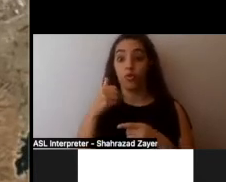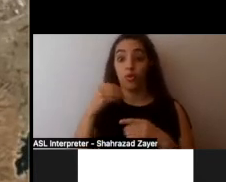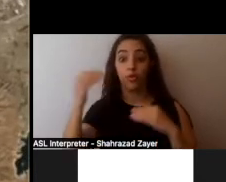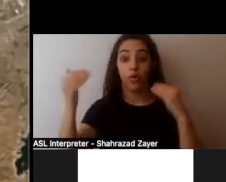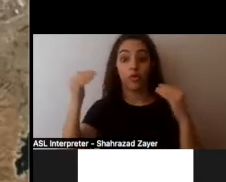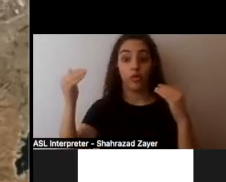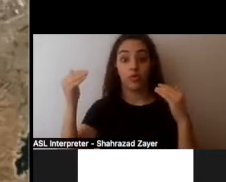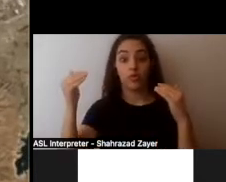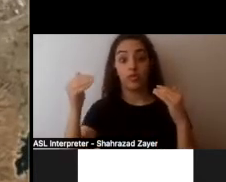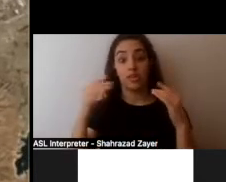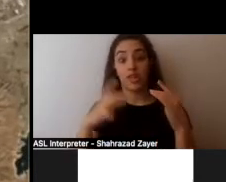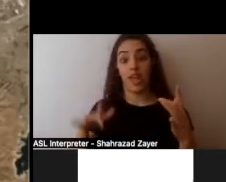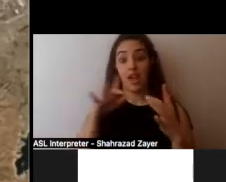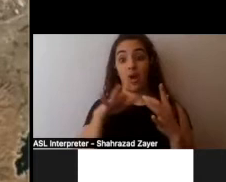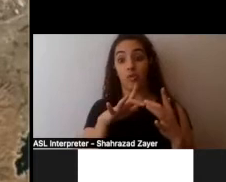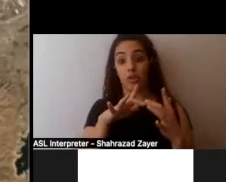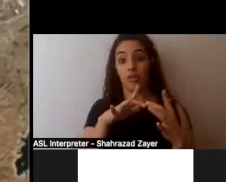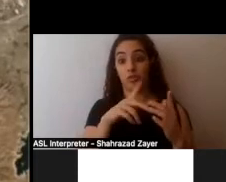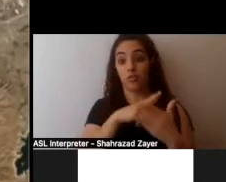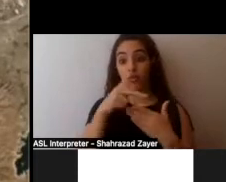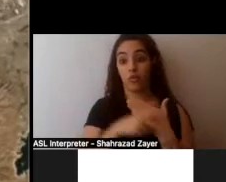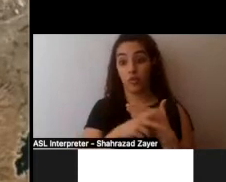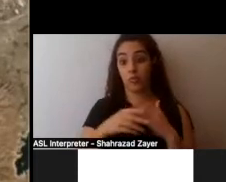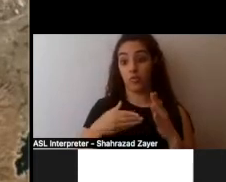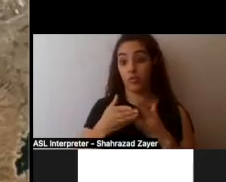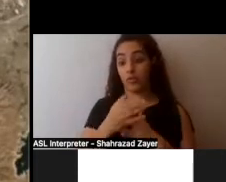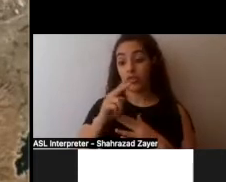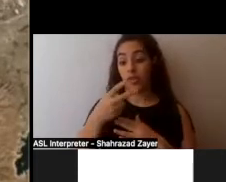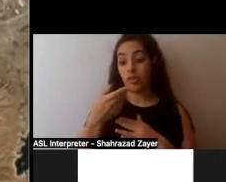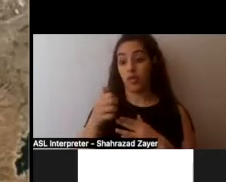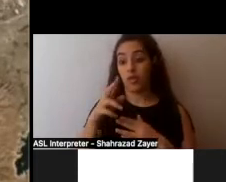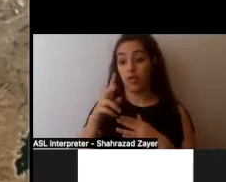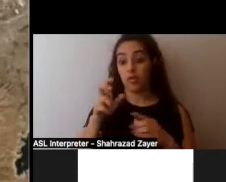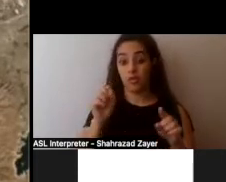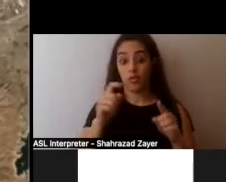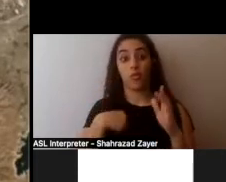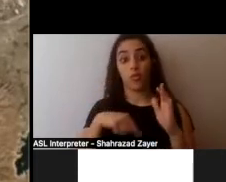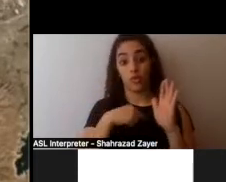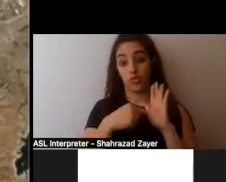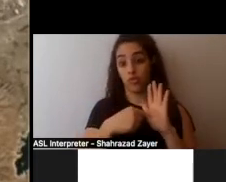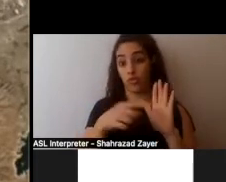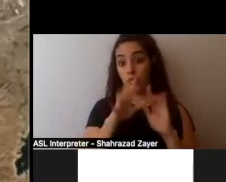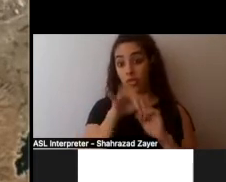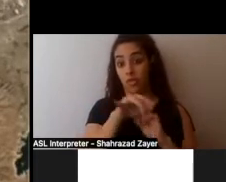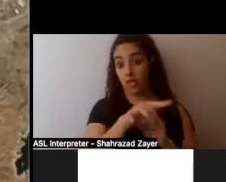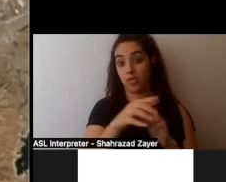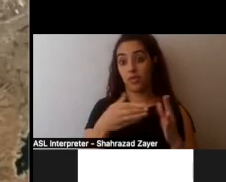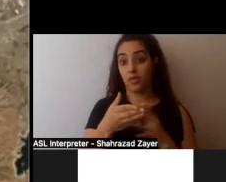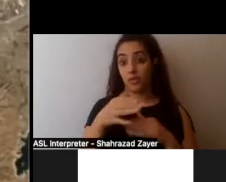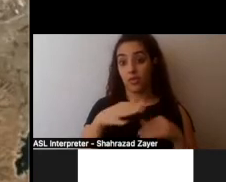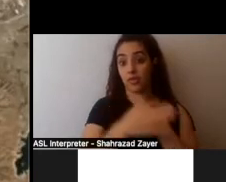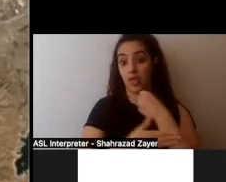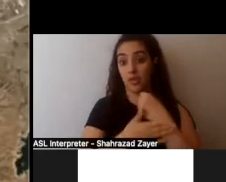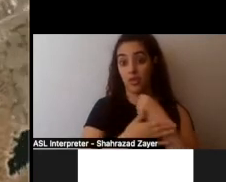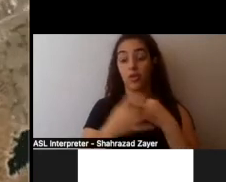Second Harvest, and we've mapped where those are within the county. We've also mapped where adult residential facilities